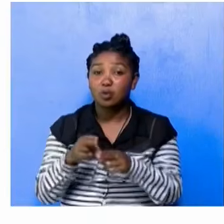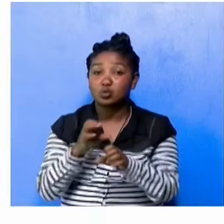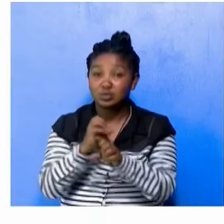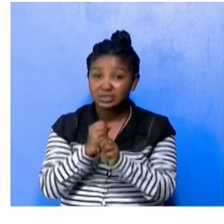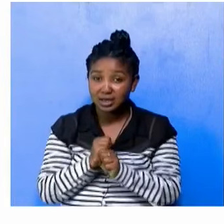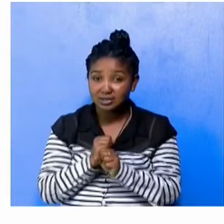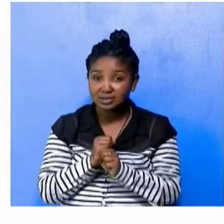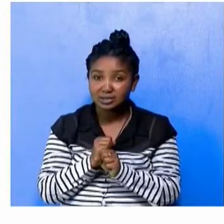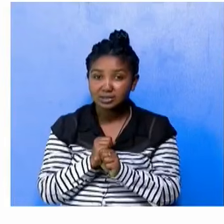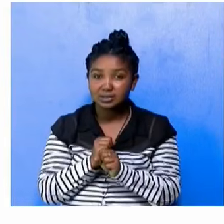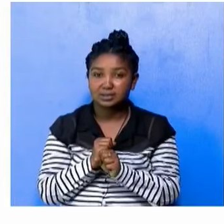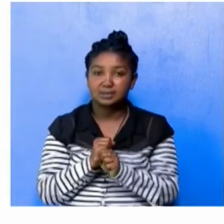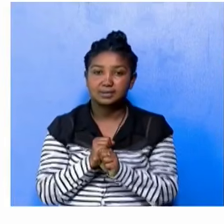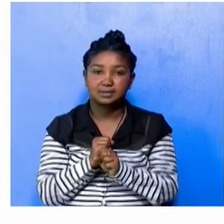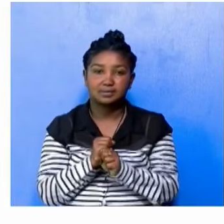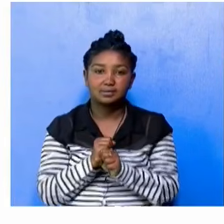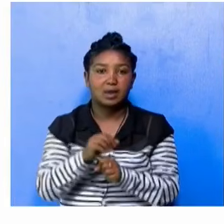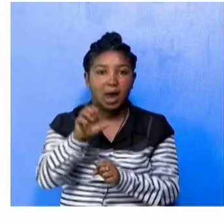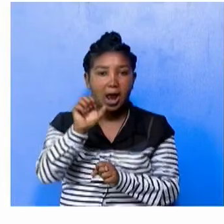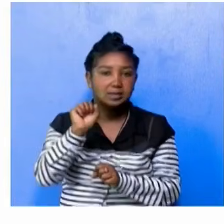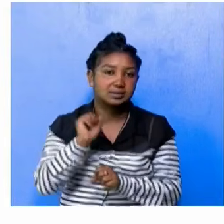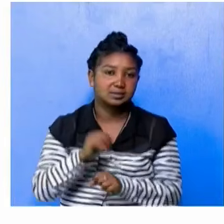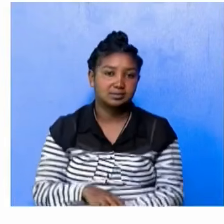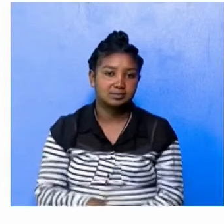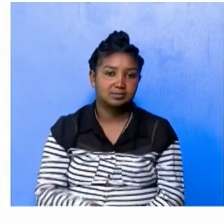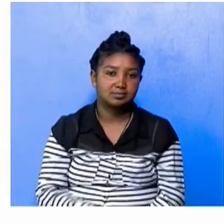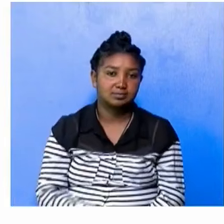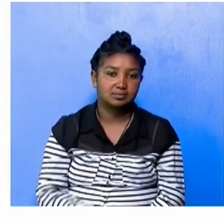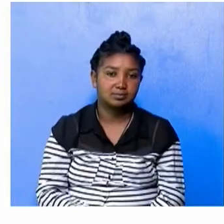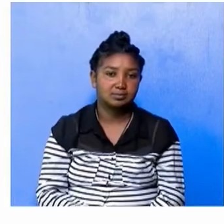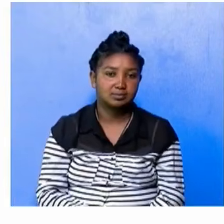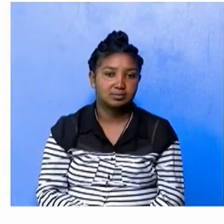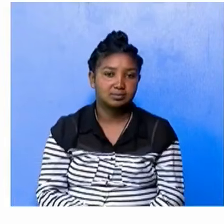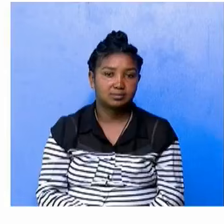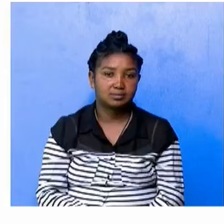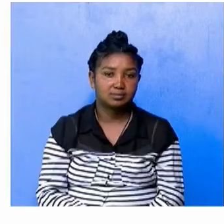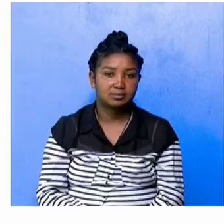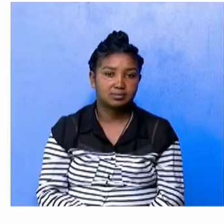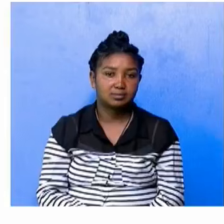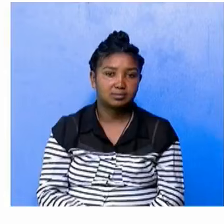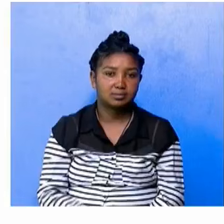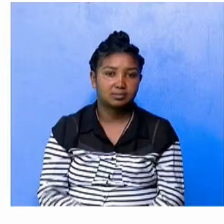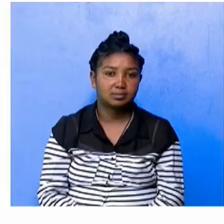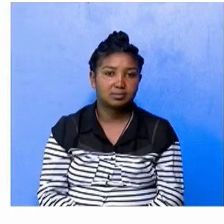what? S. Yes?